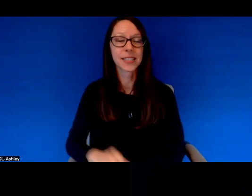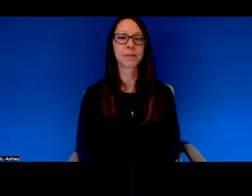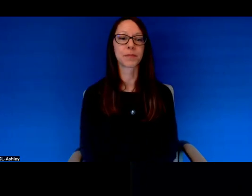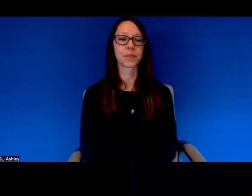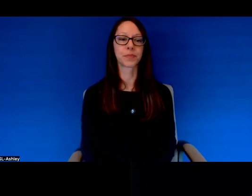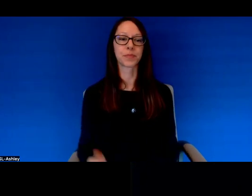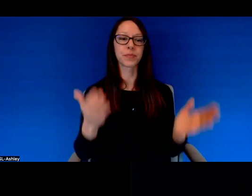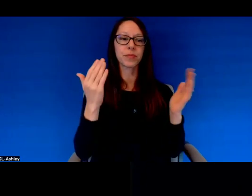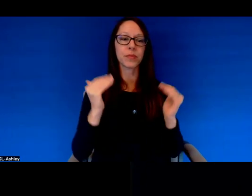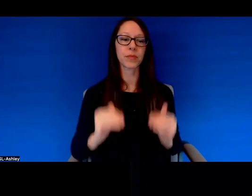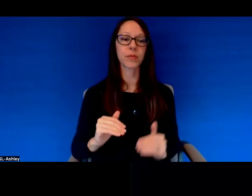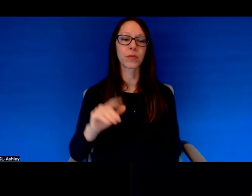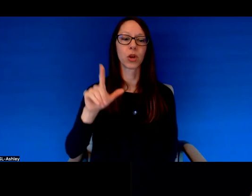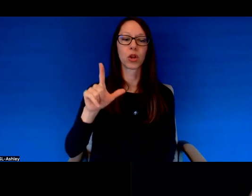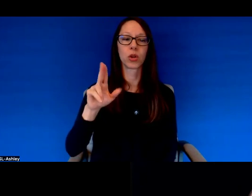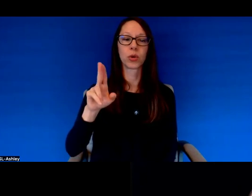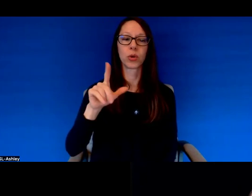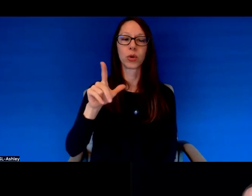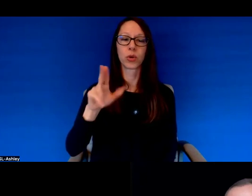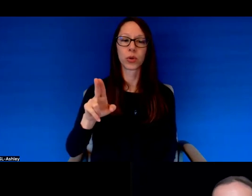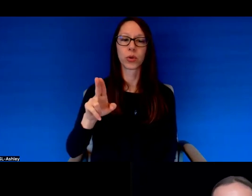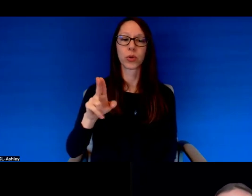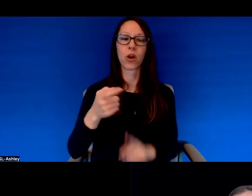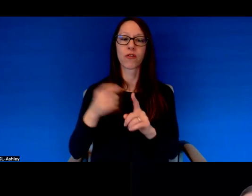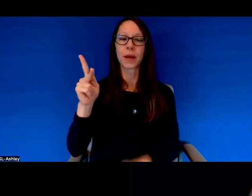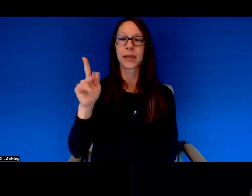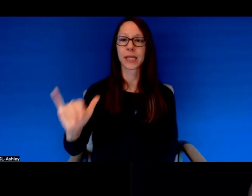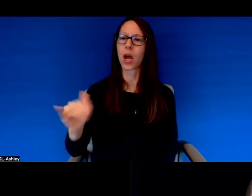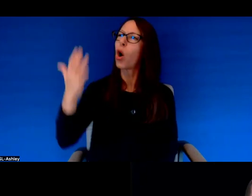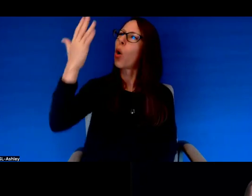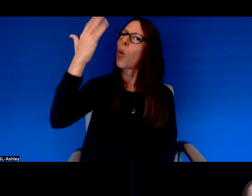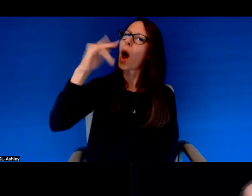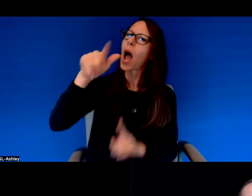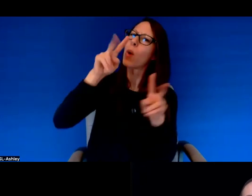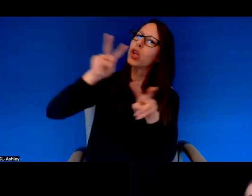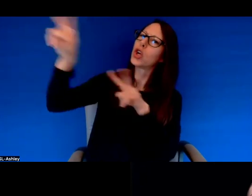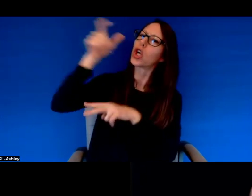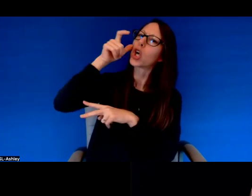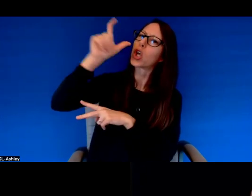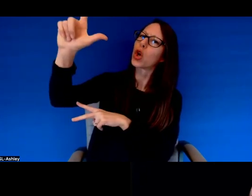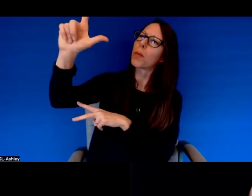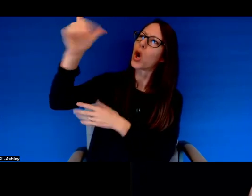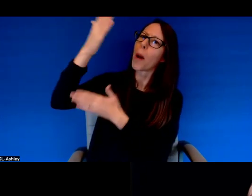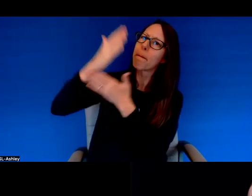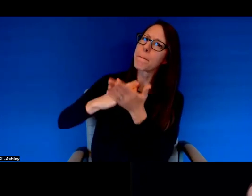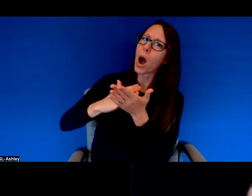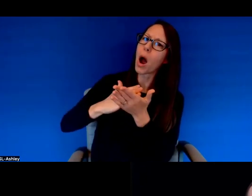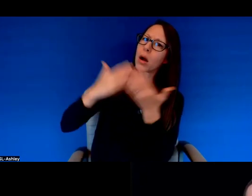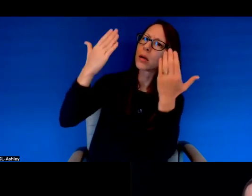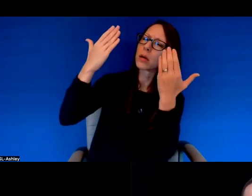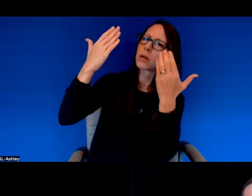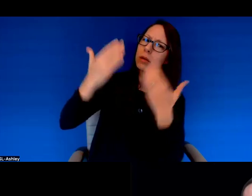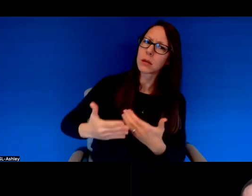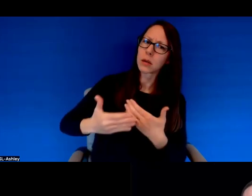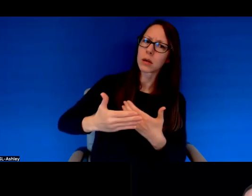does part of the moon look black and part of the moon look white? That's actually a really, really great question,